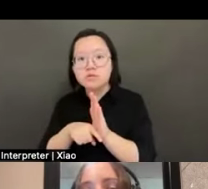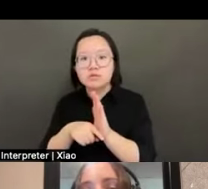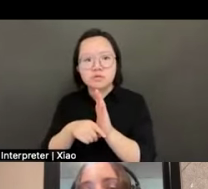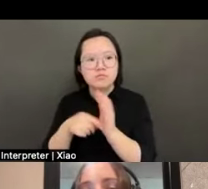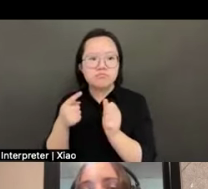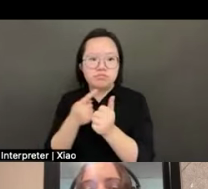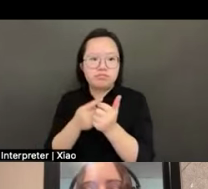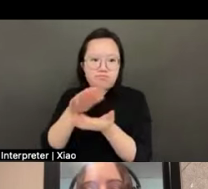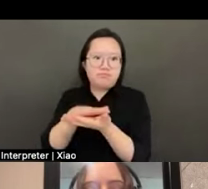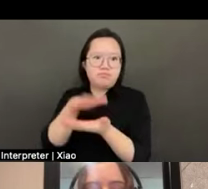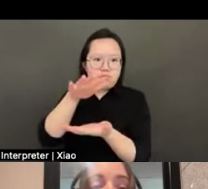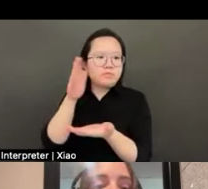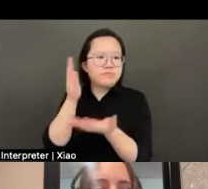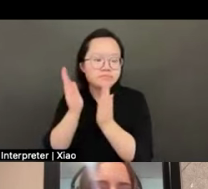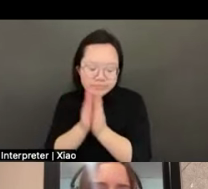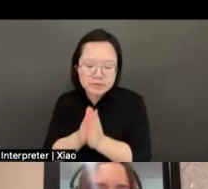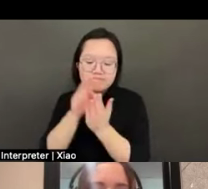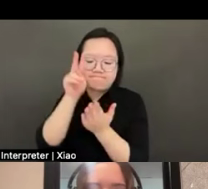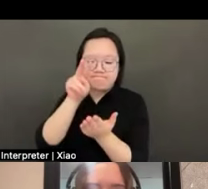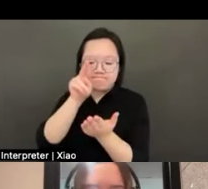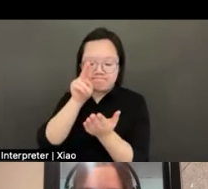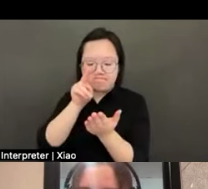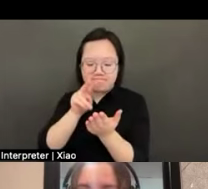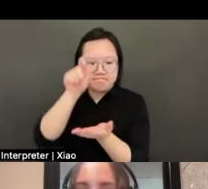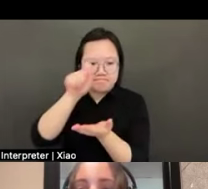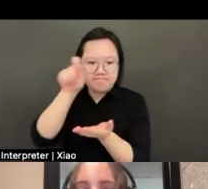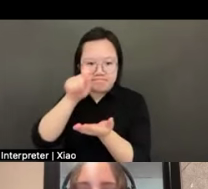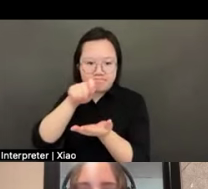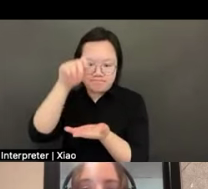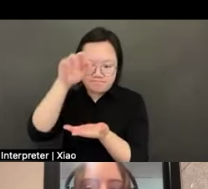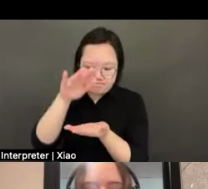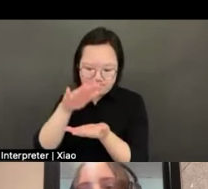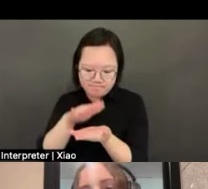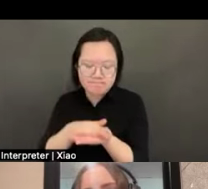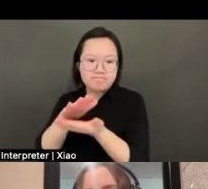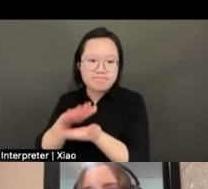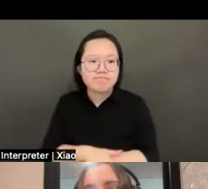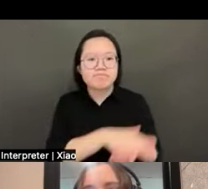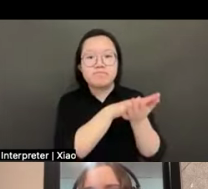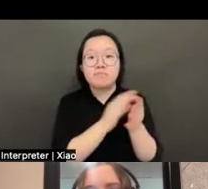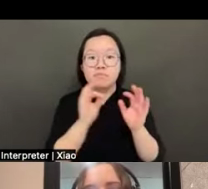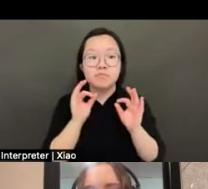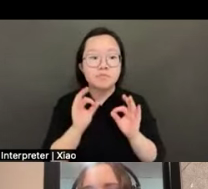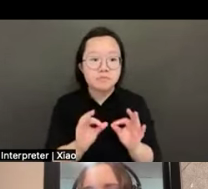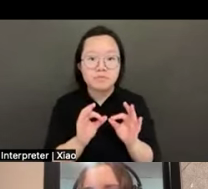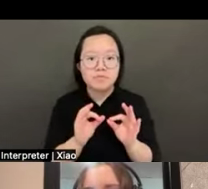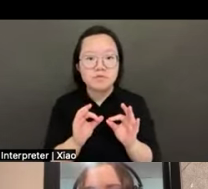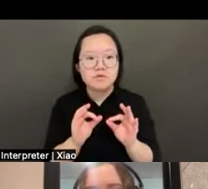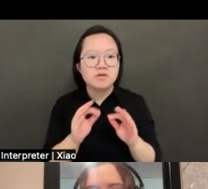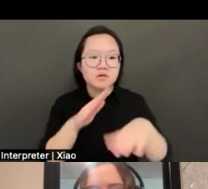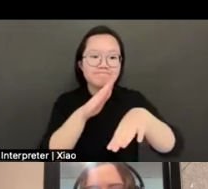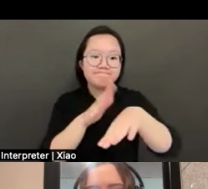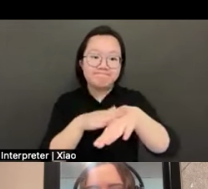note, once your application is submitted, you won't be able to edit it. So also pay attention to this before you submit your